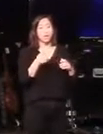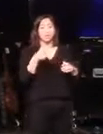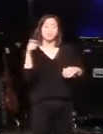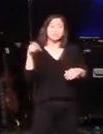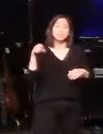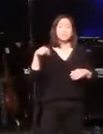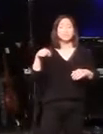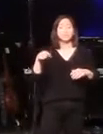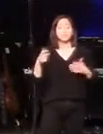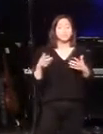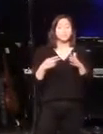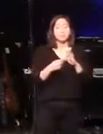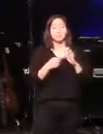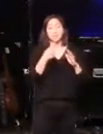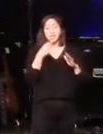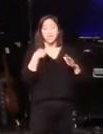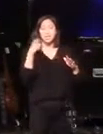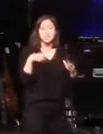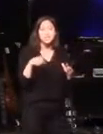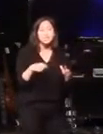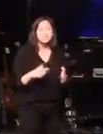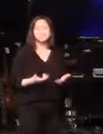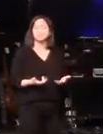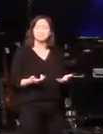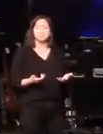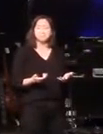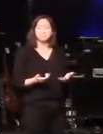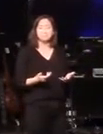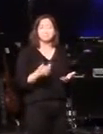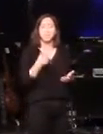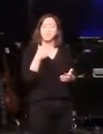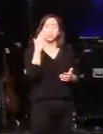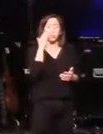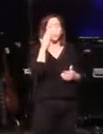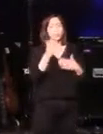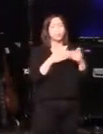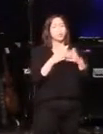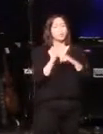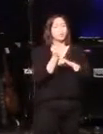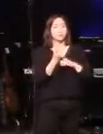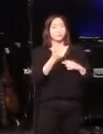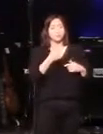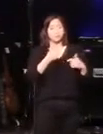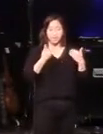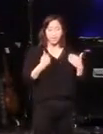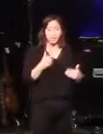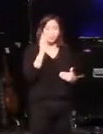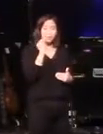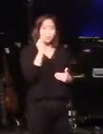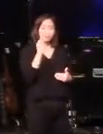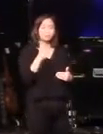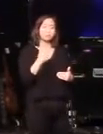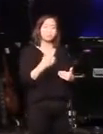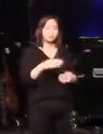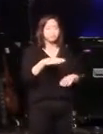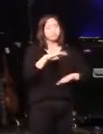for I have learned in whatever situation I am to be content. Wow,